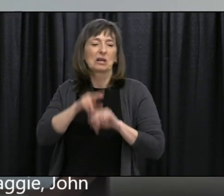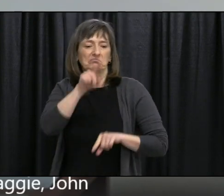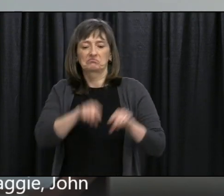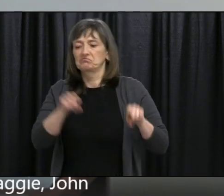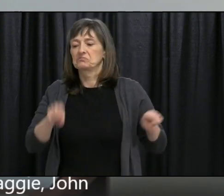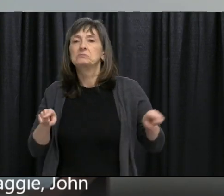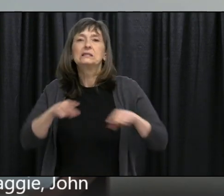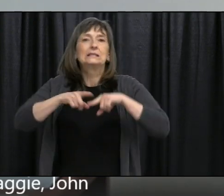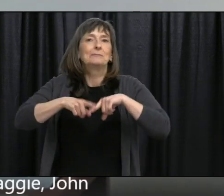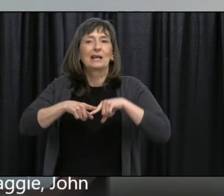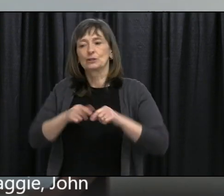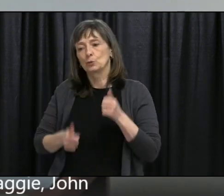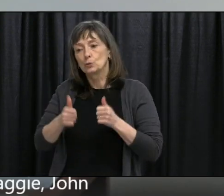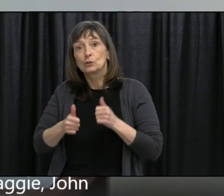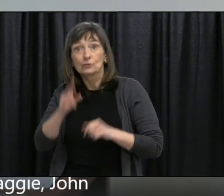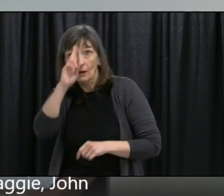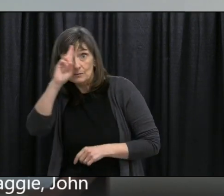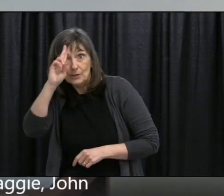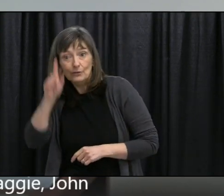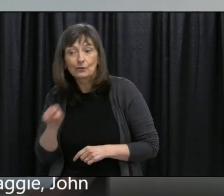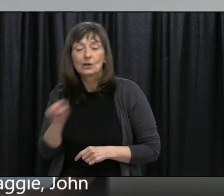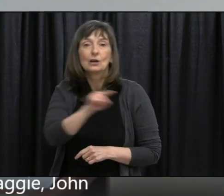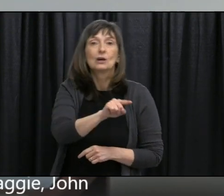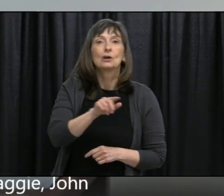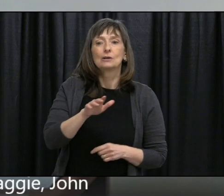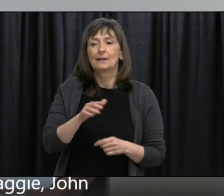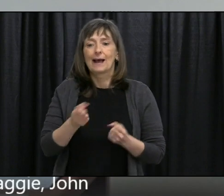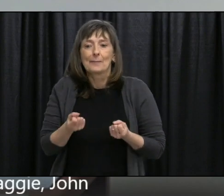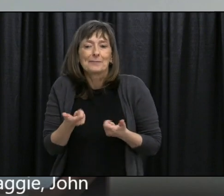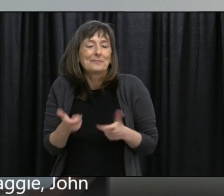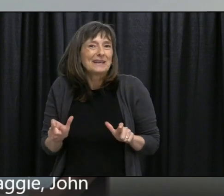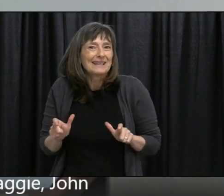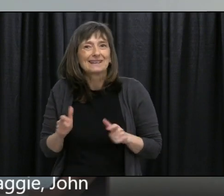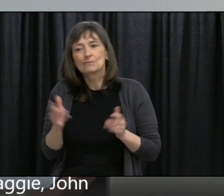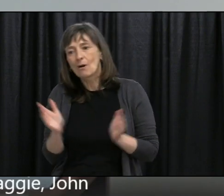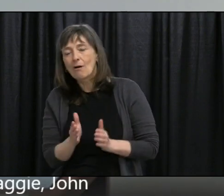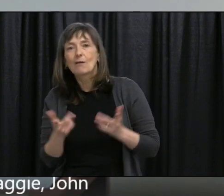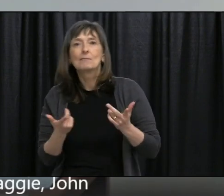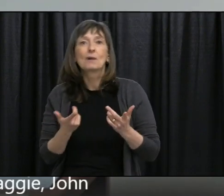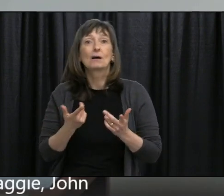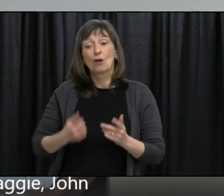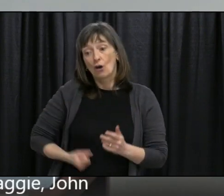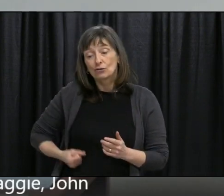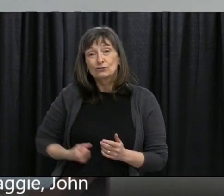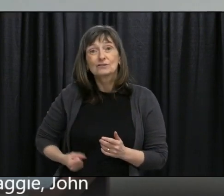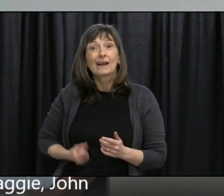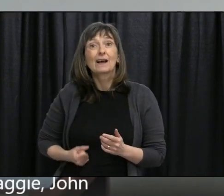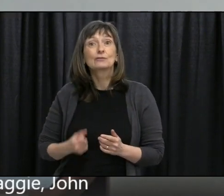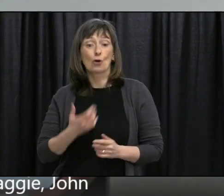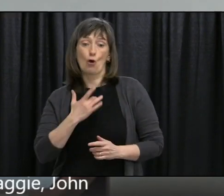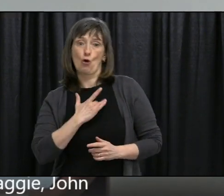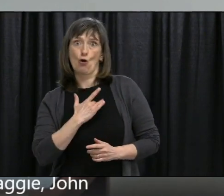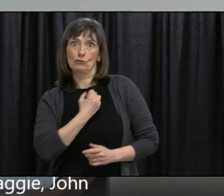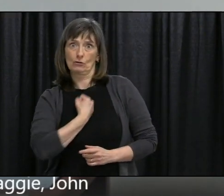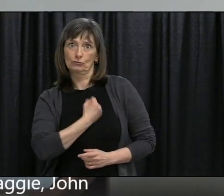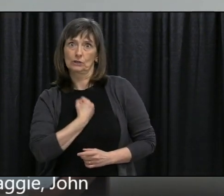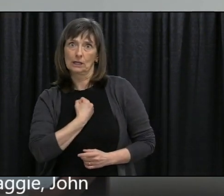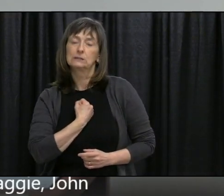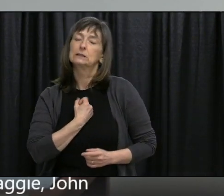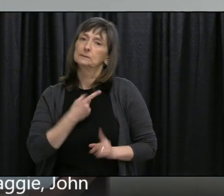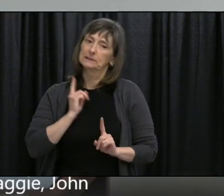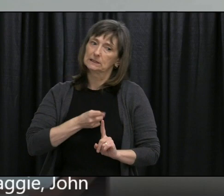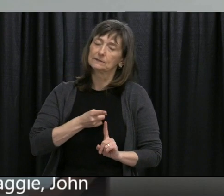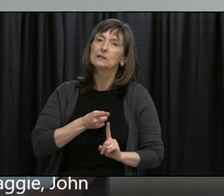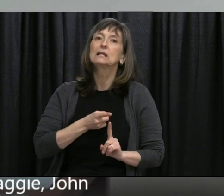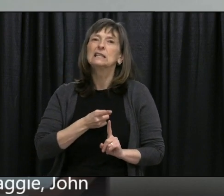like cardiac catheters, the dye test, things like ultrasounds, both specialty cardiac ones and general ultrasounds, and